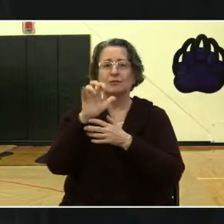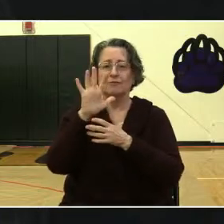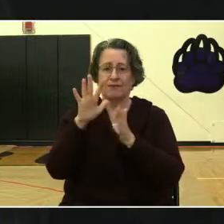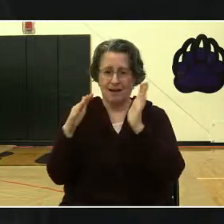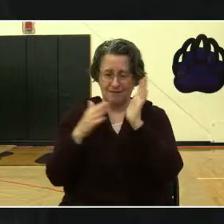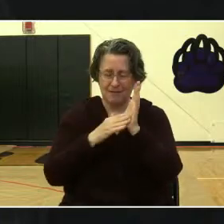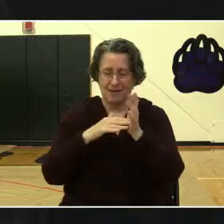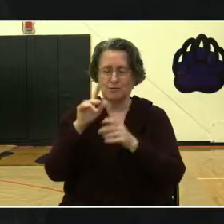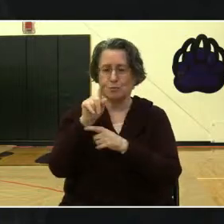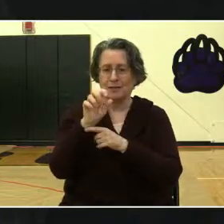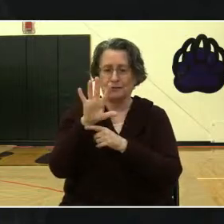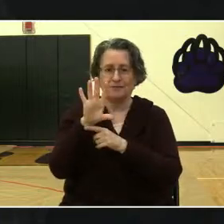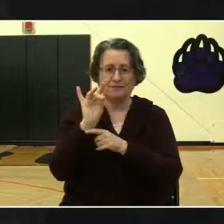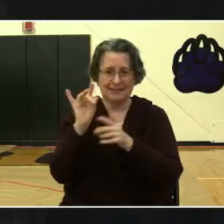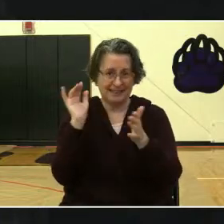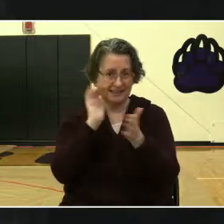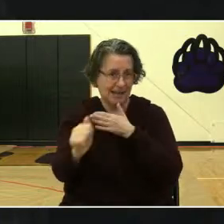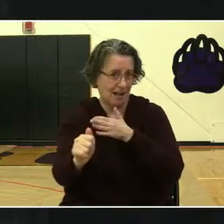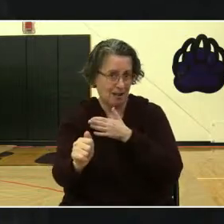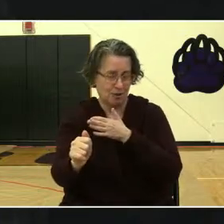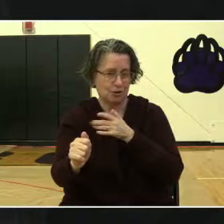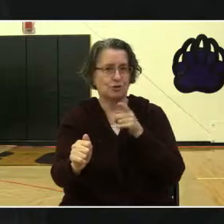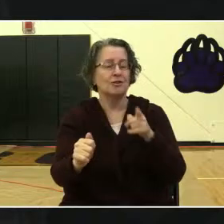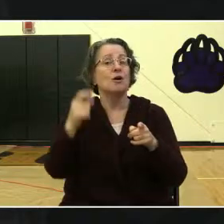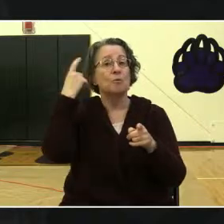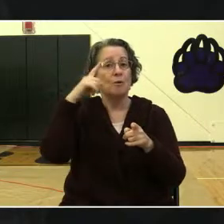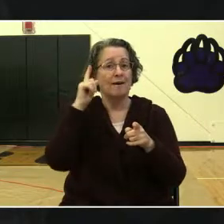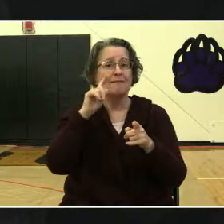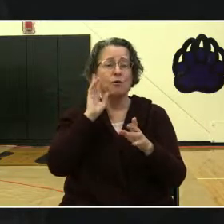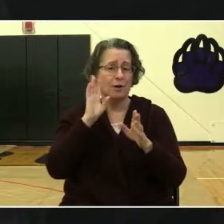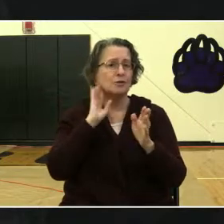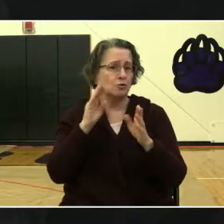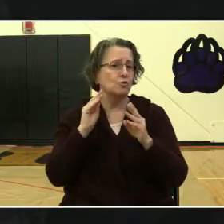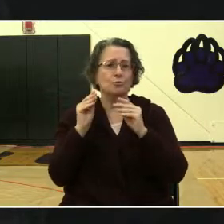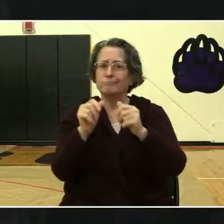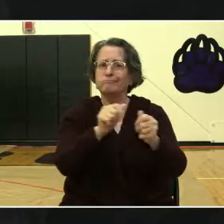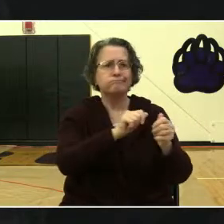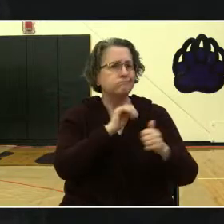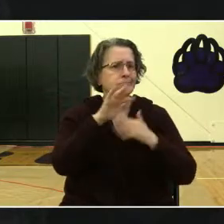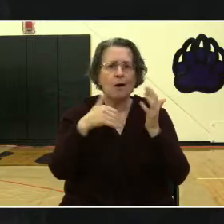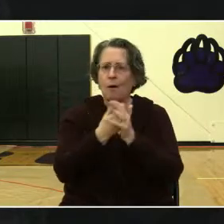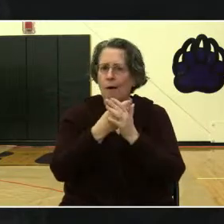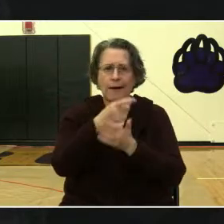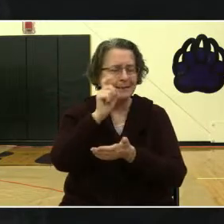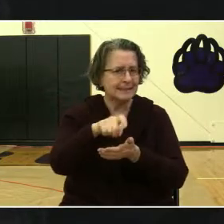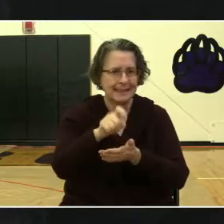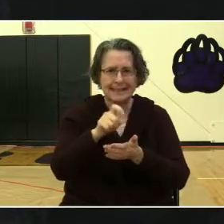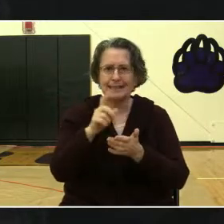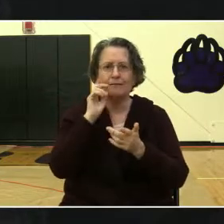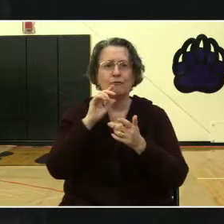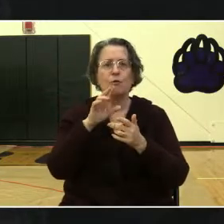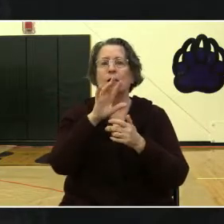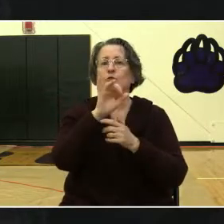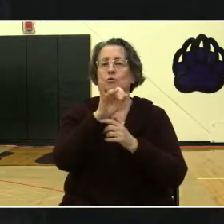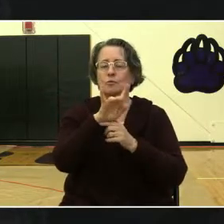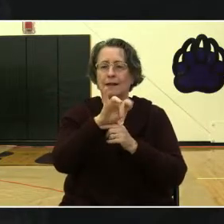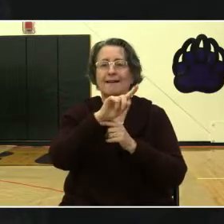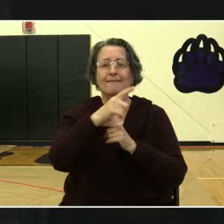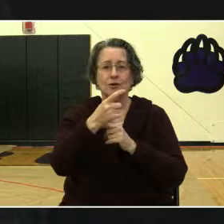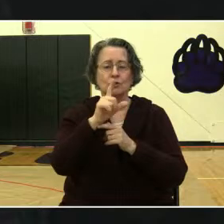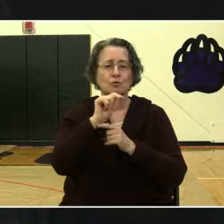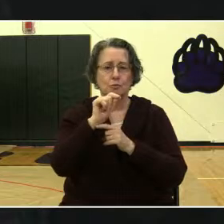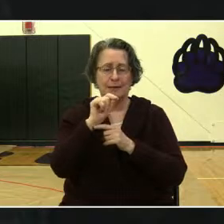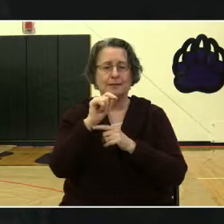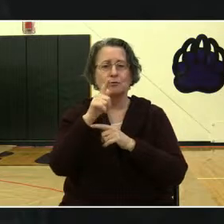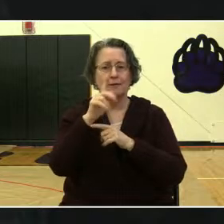22,35 158 in order to to defay to that extent all general fund expenses for the period July 1 2024